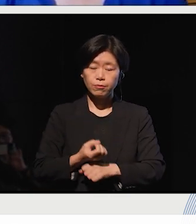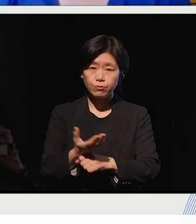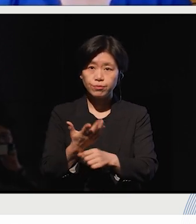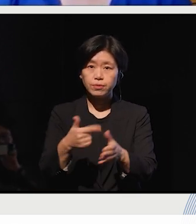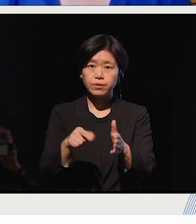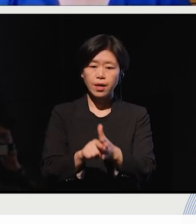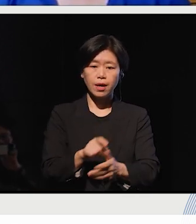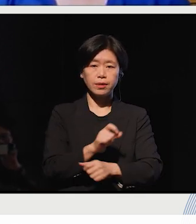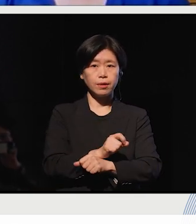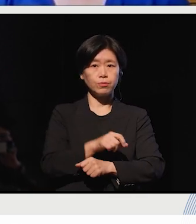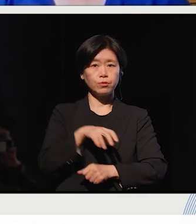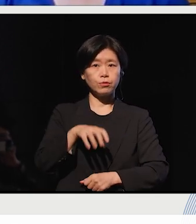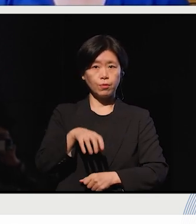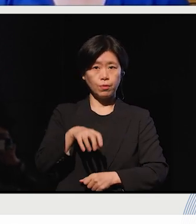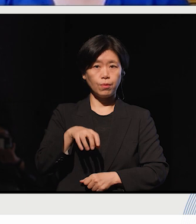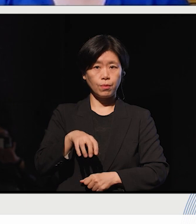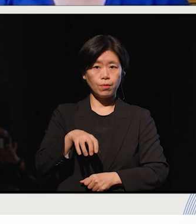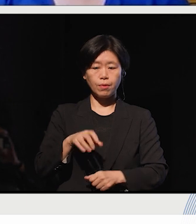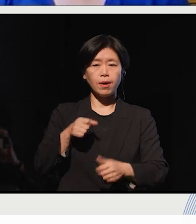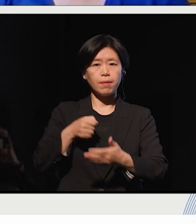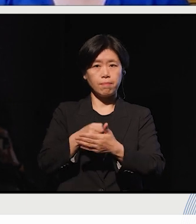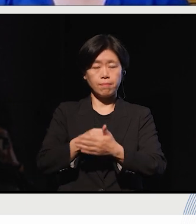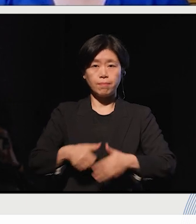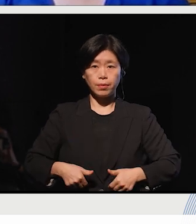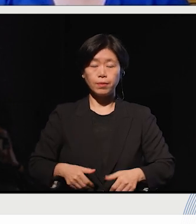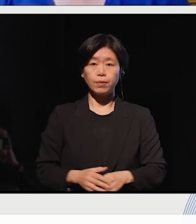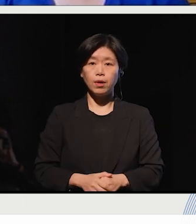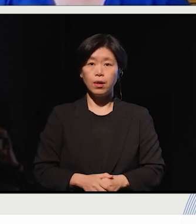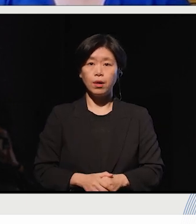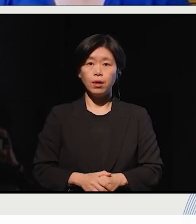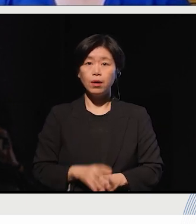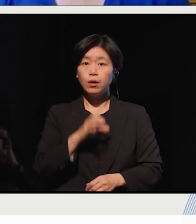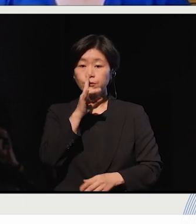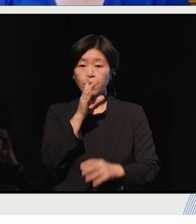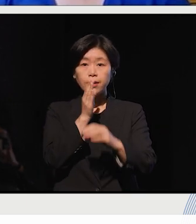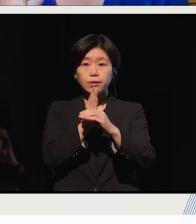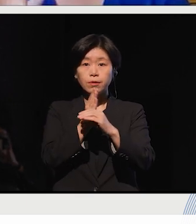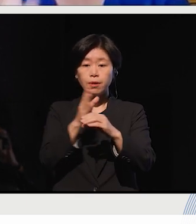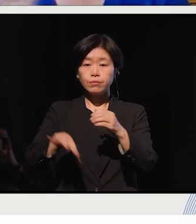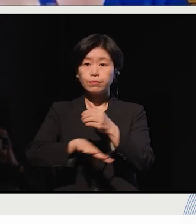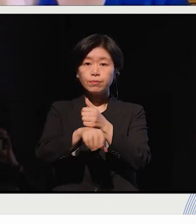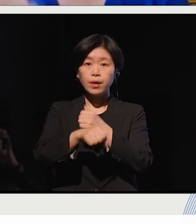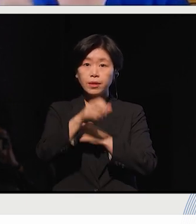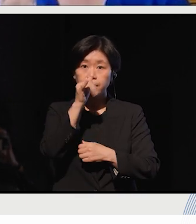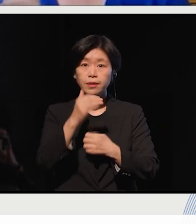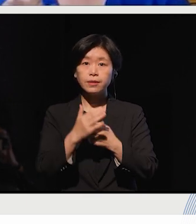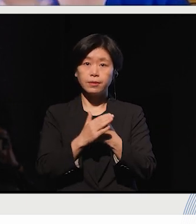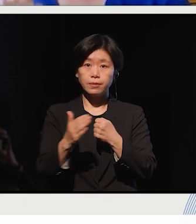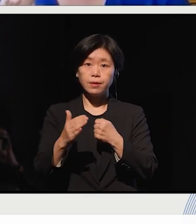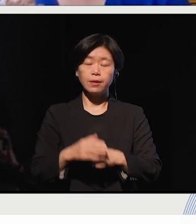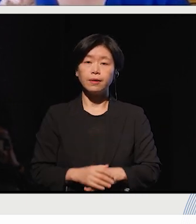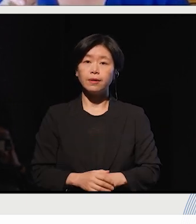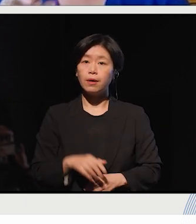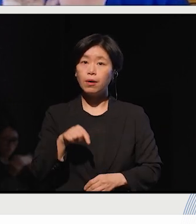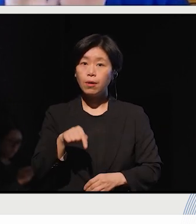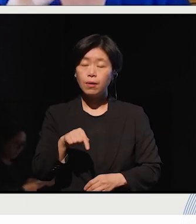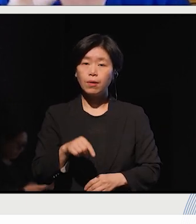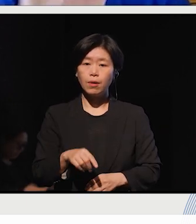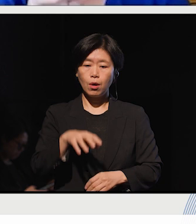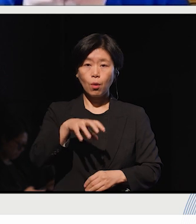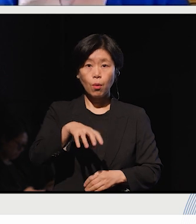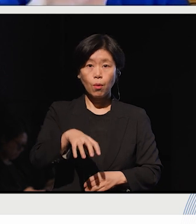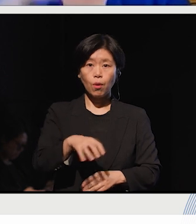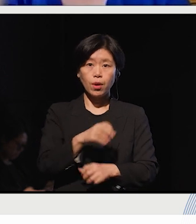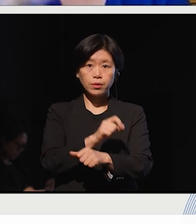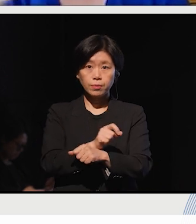institution. And that centralized office or centralized approach means that you have one team or one individual who's